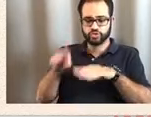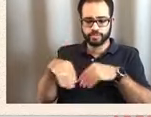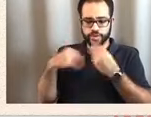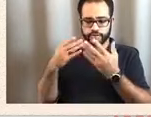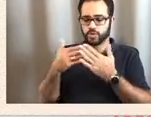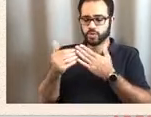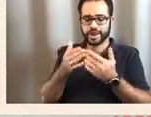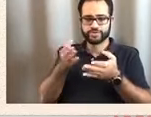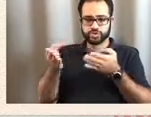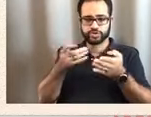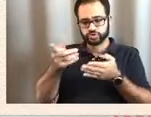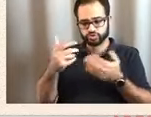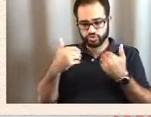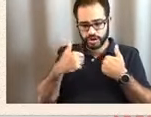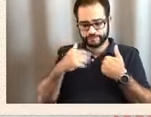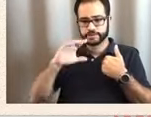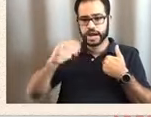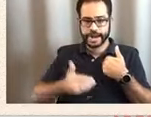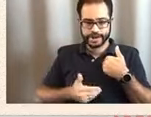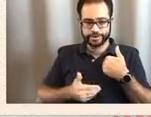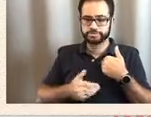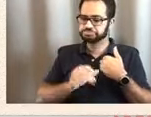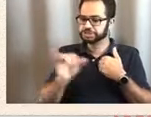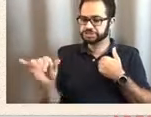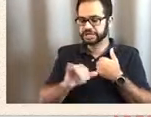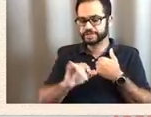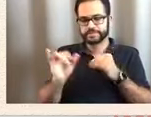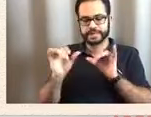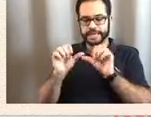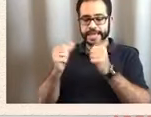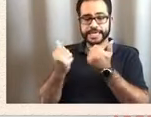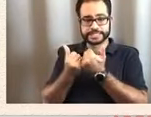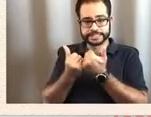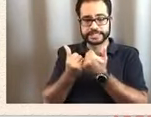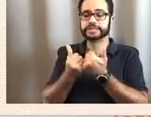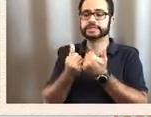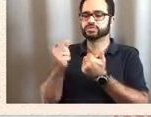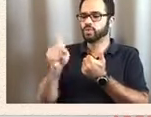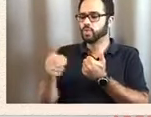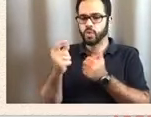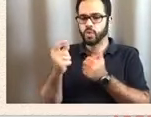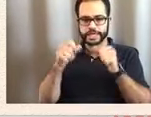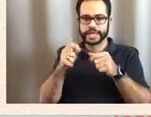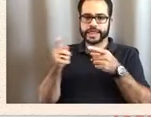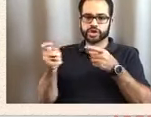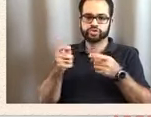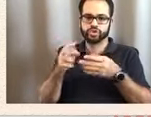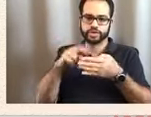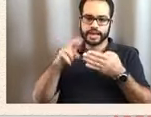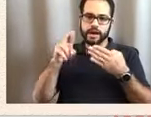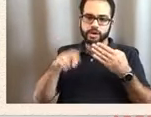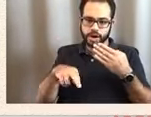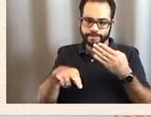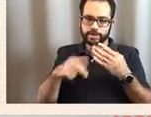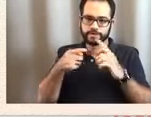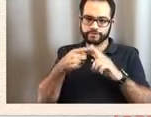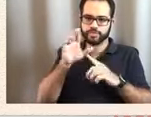to provide. Just like an agency vendor, you will only be able to control the outcome of the work